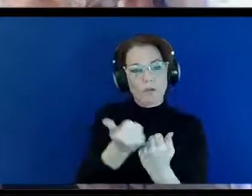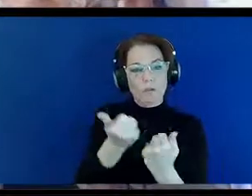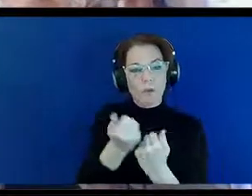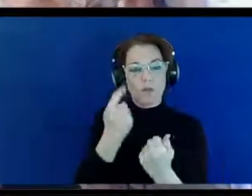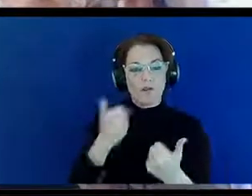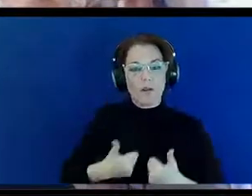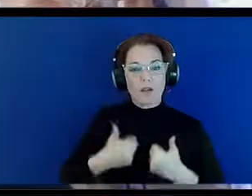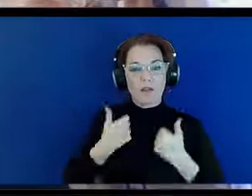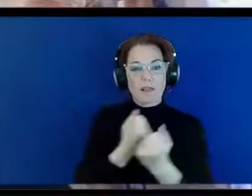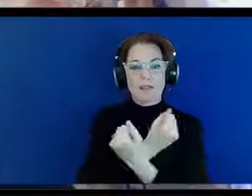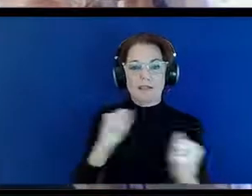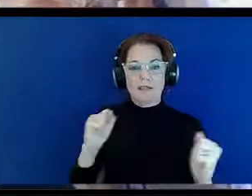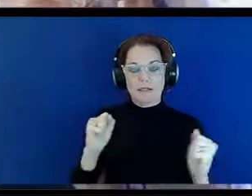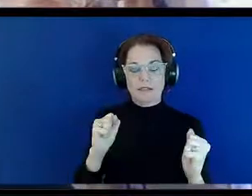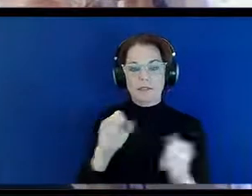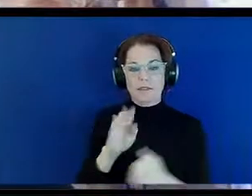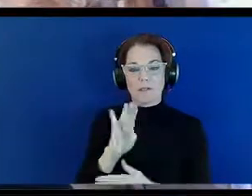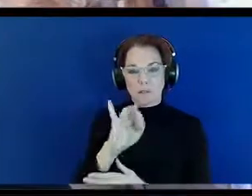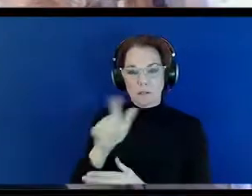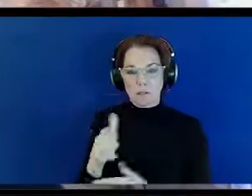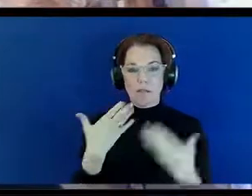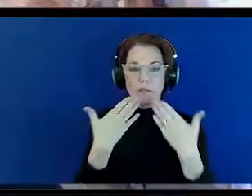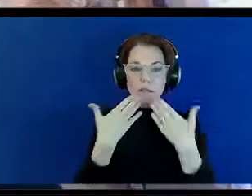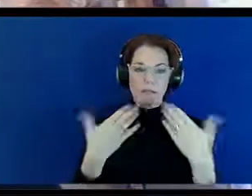Thank you for hearing my testimony today.